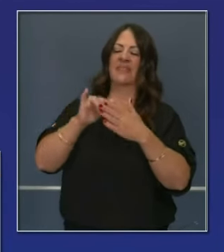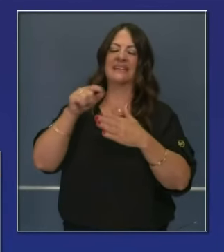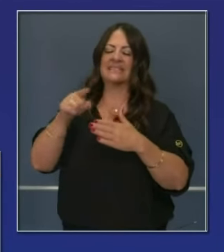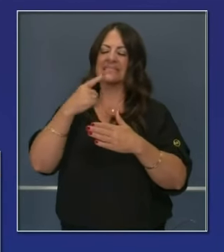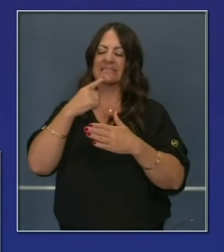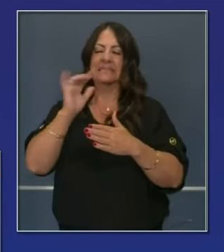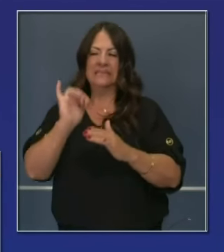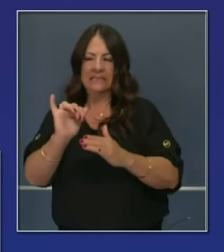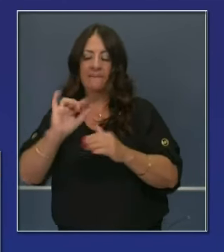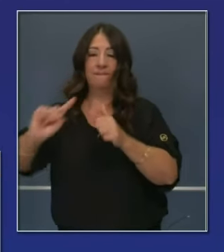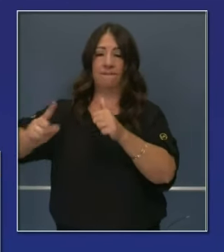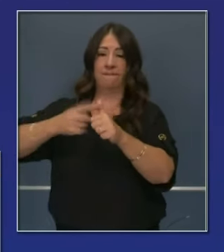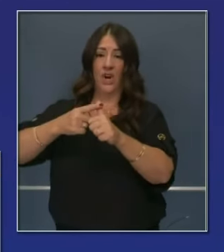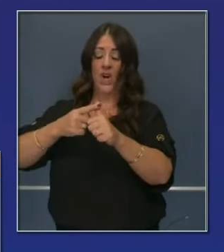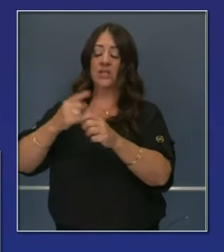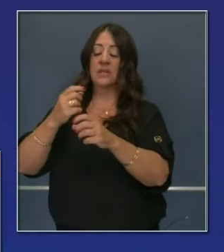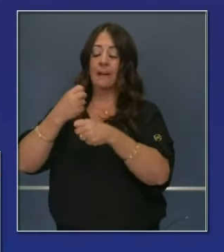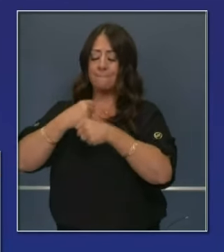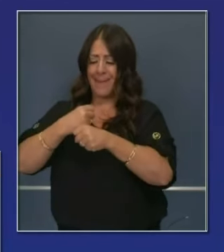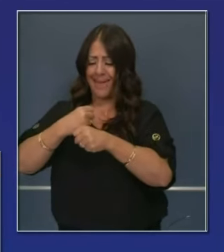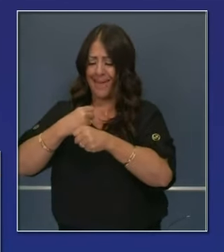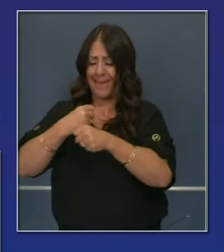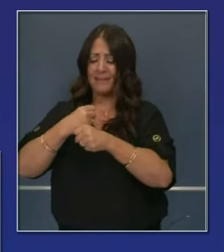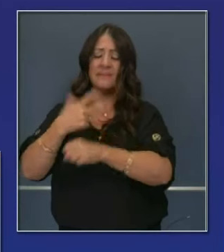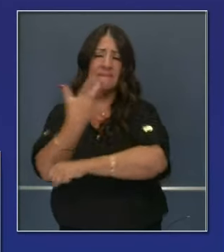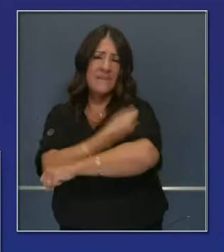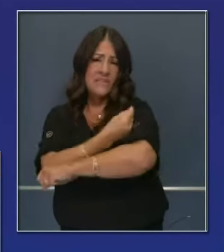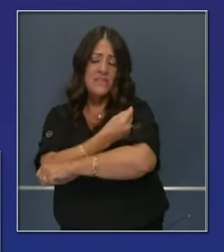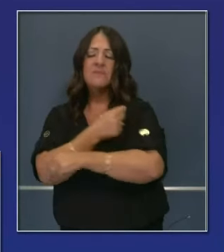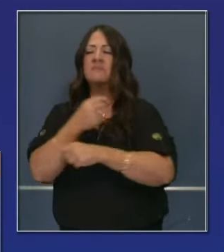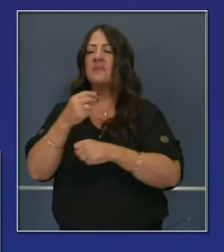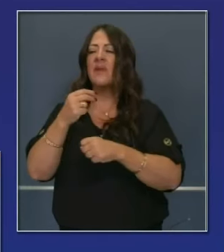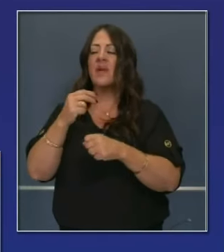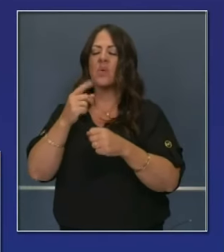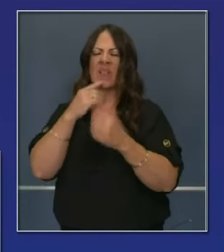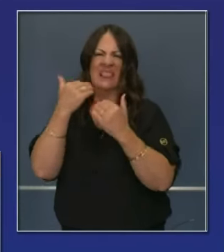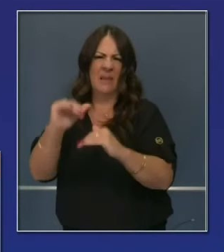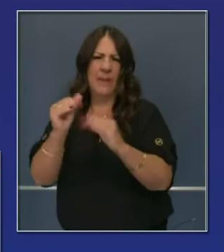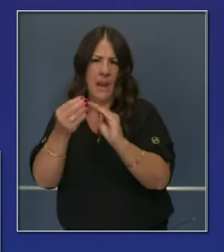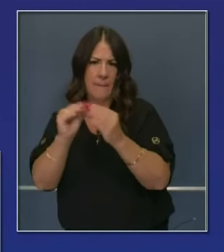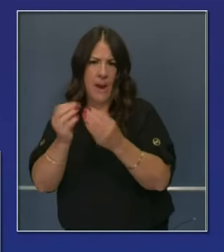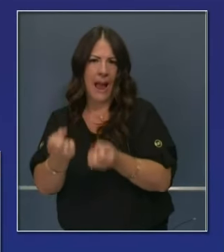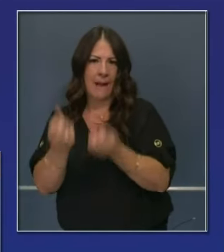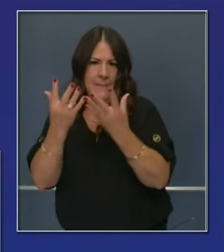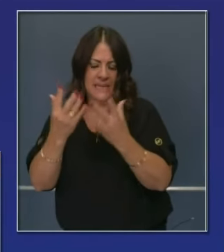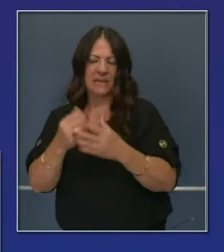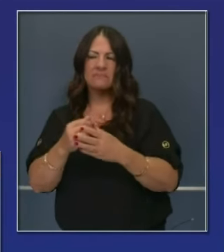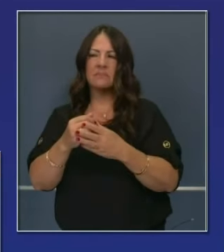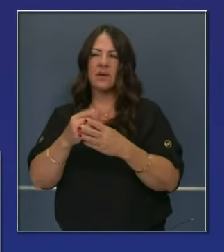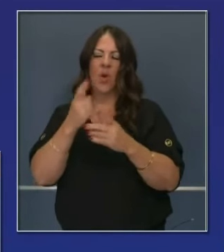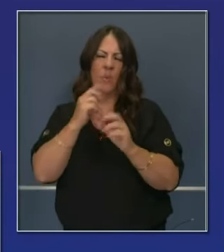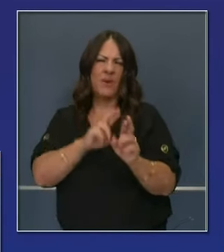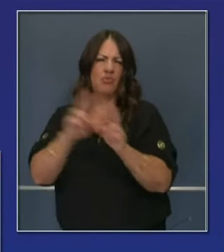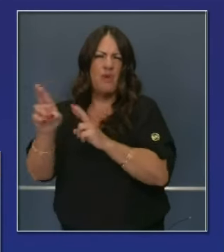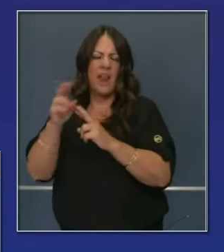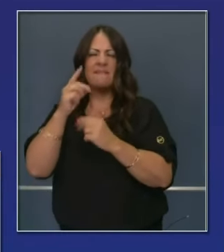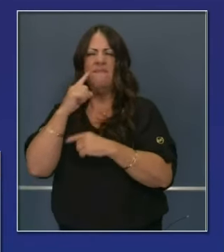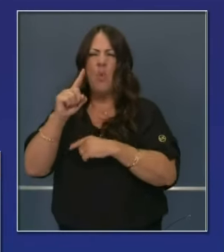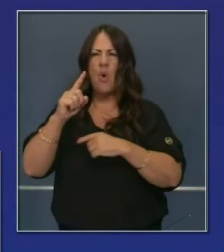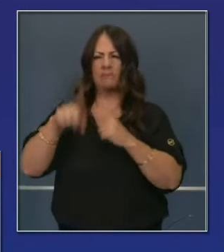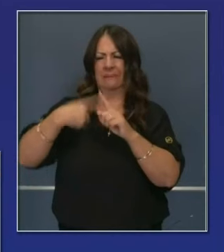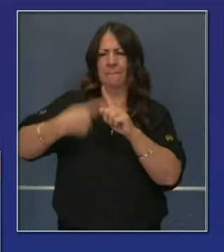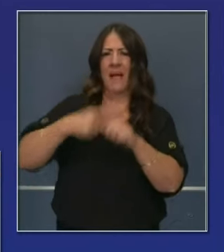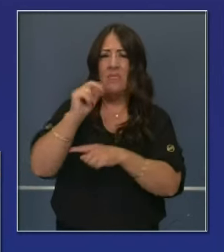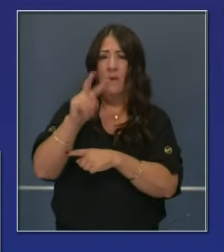supply of vaccines as early as November and December of this year. We